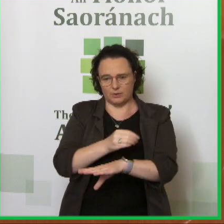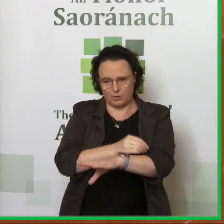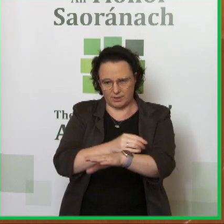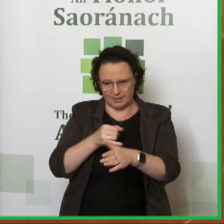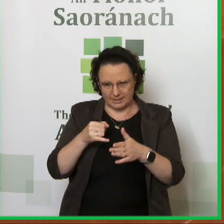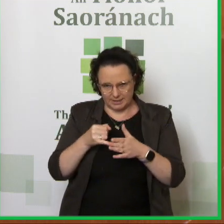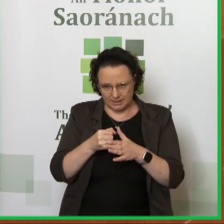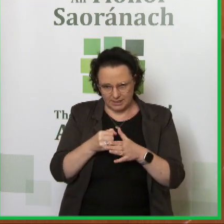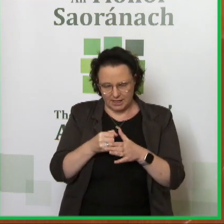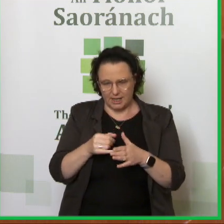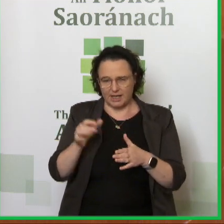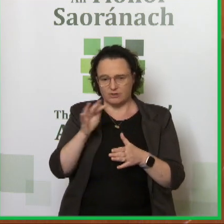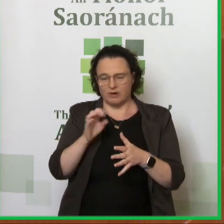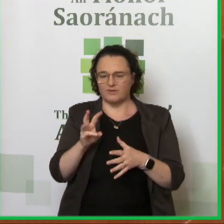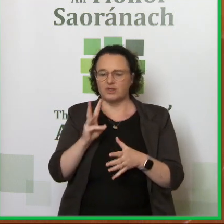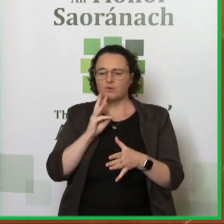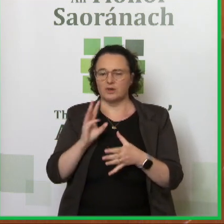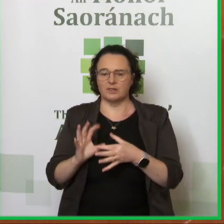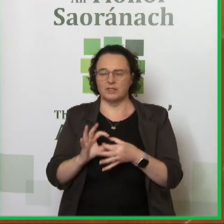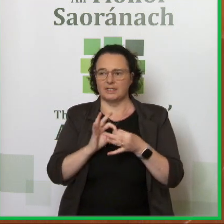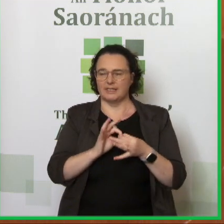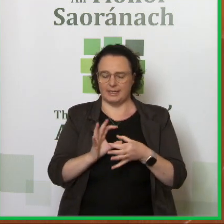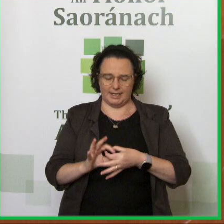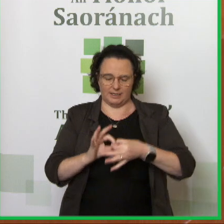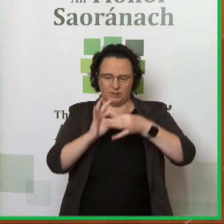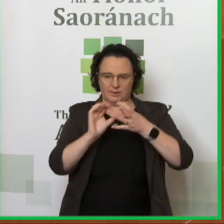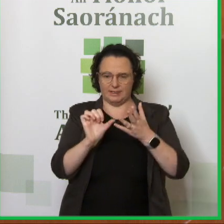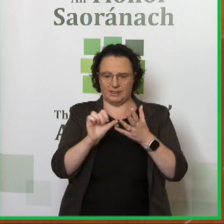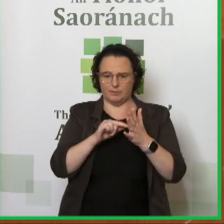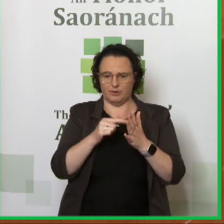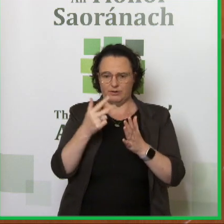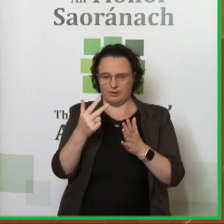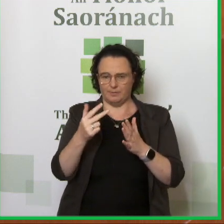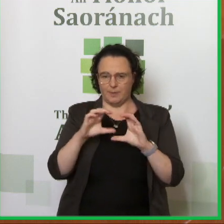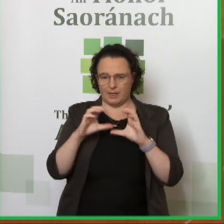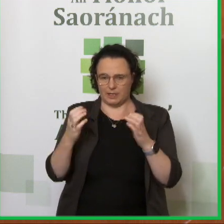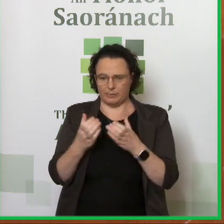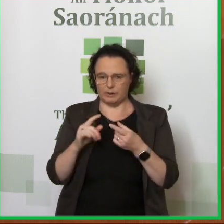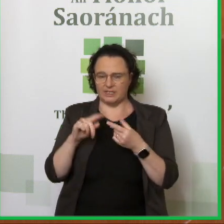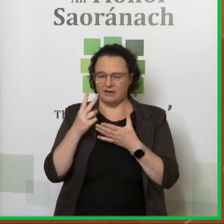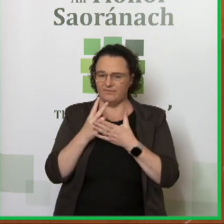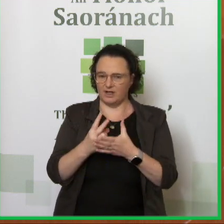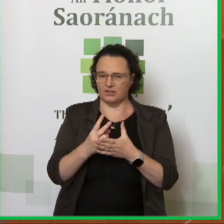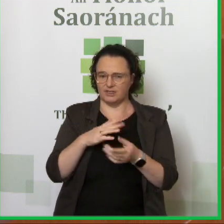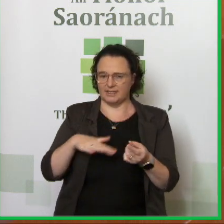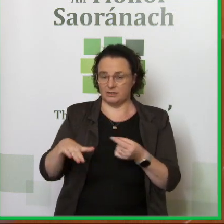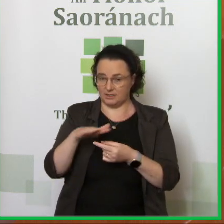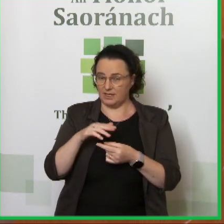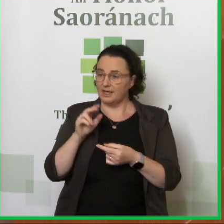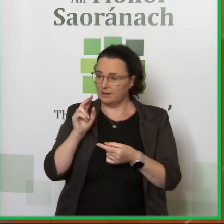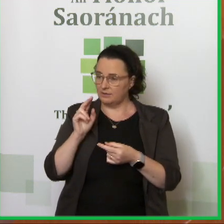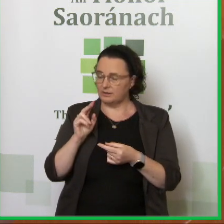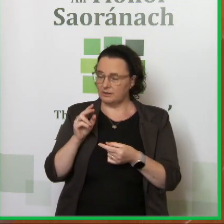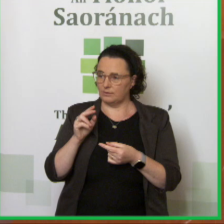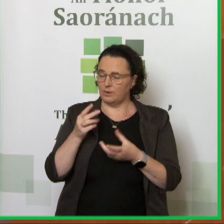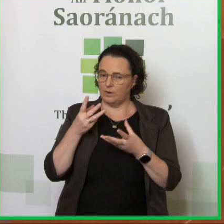To reference the wording of the last point, 6.3, it's worded as community and voluntary sectors. So basically what